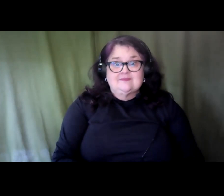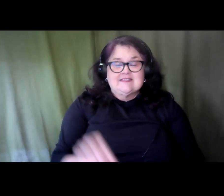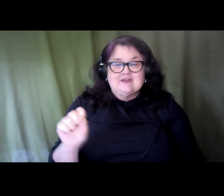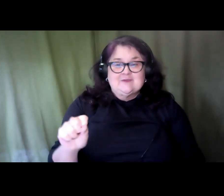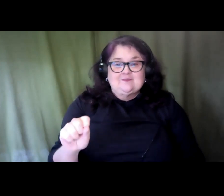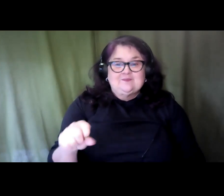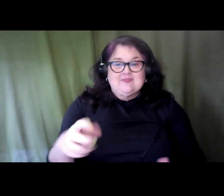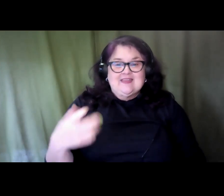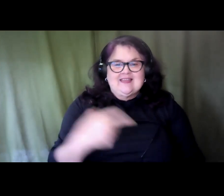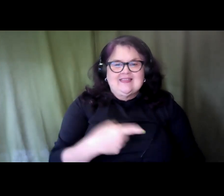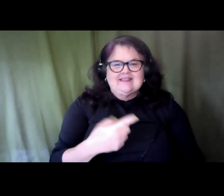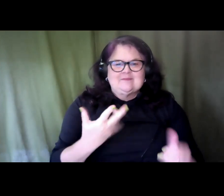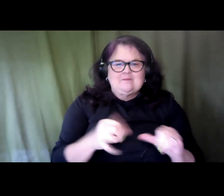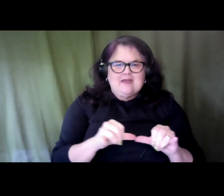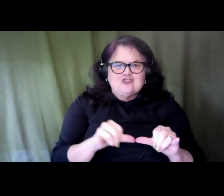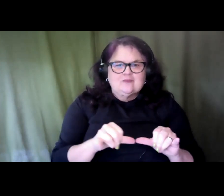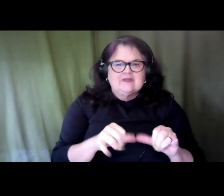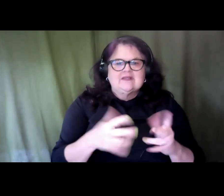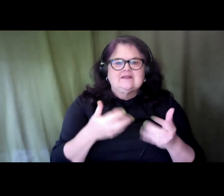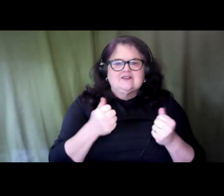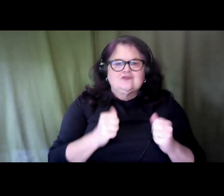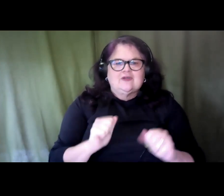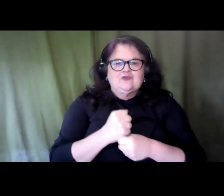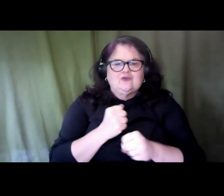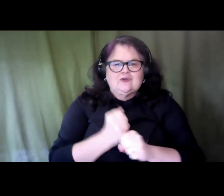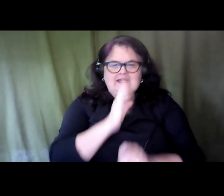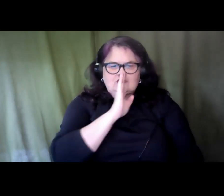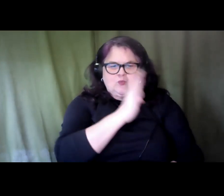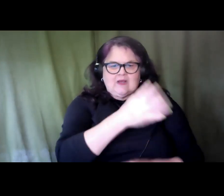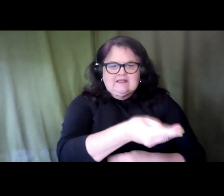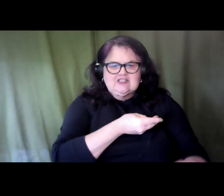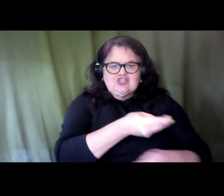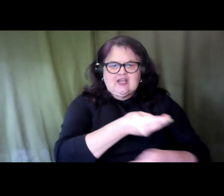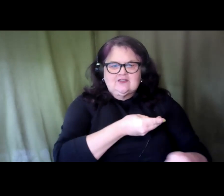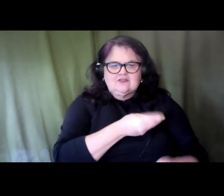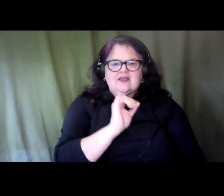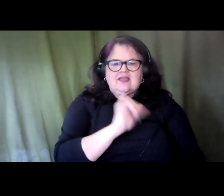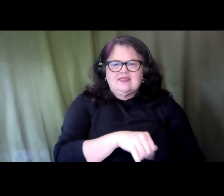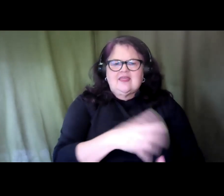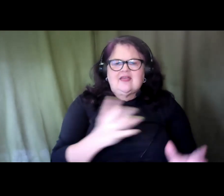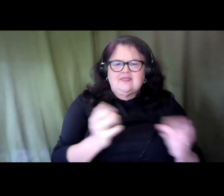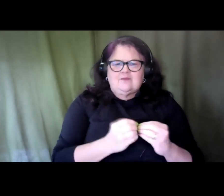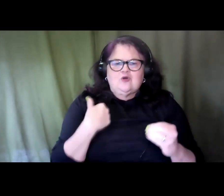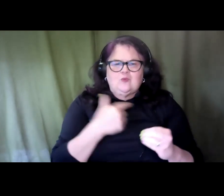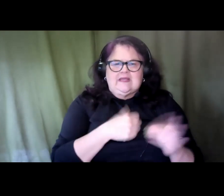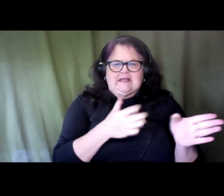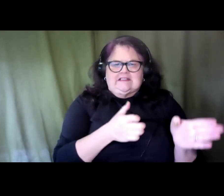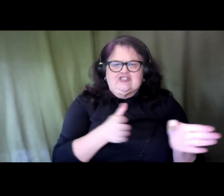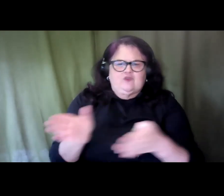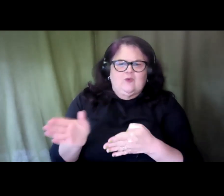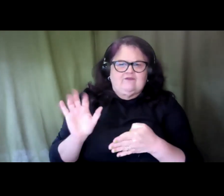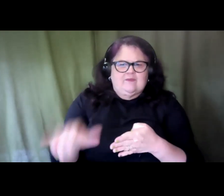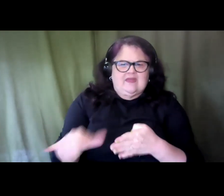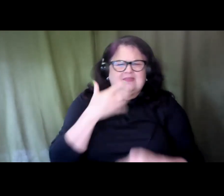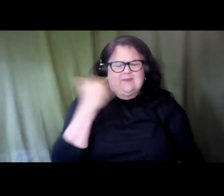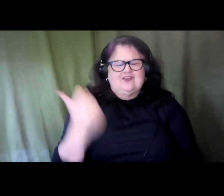thing about measurement and trying to create direct exchange, I think the more we can shift away from it, the better, I